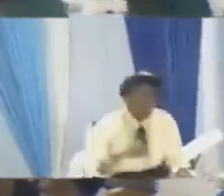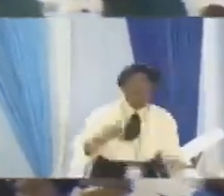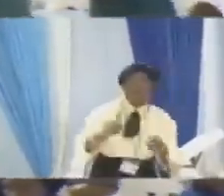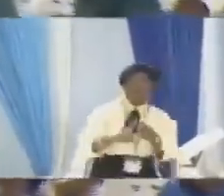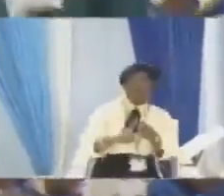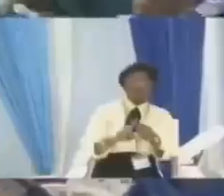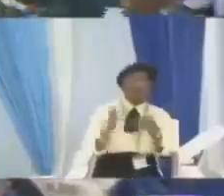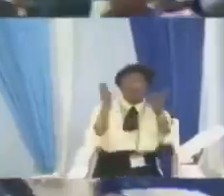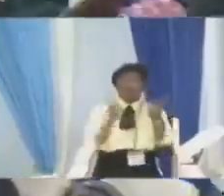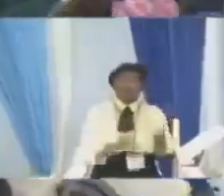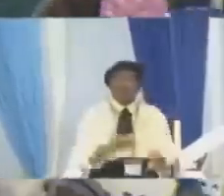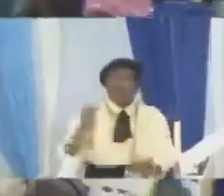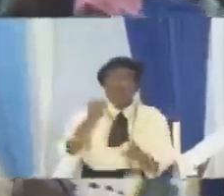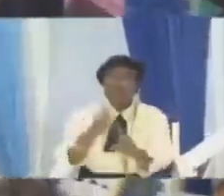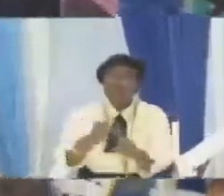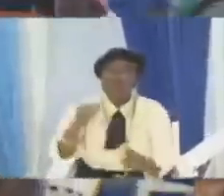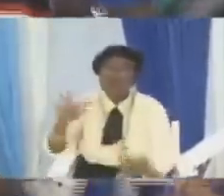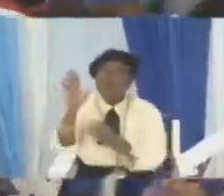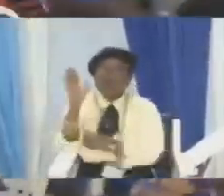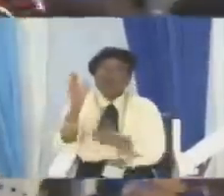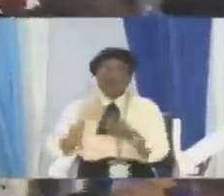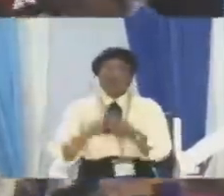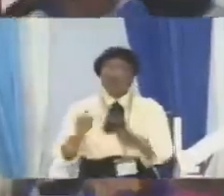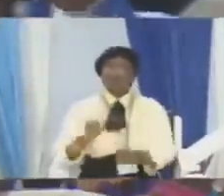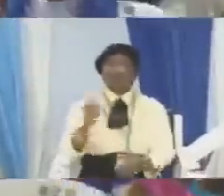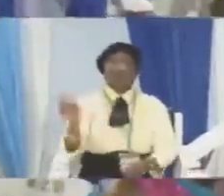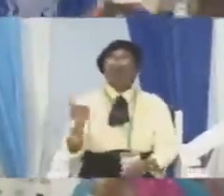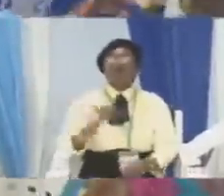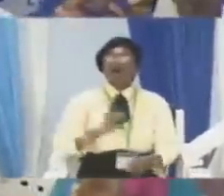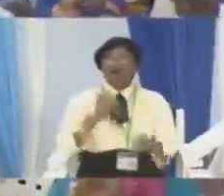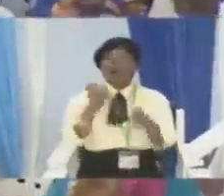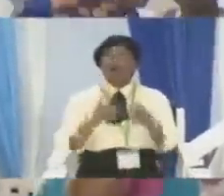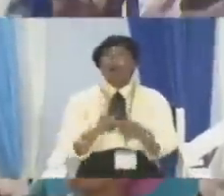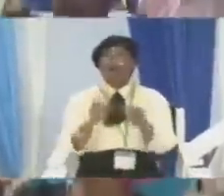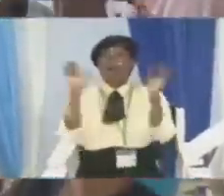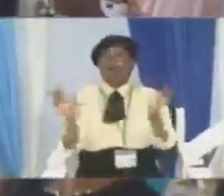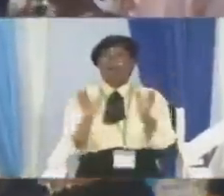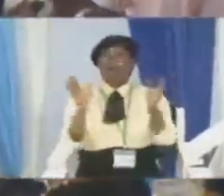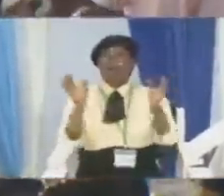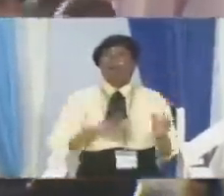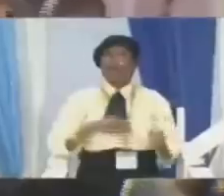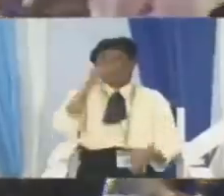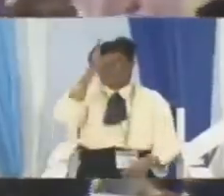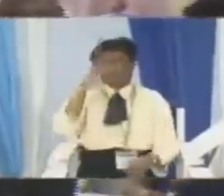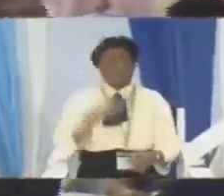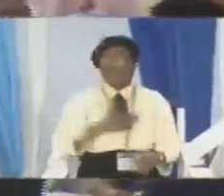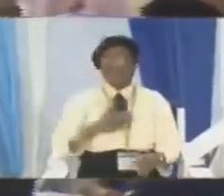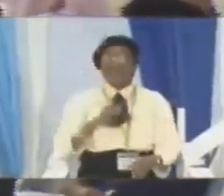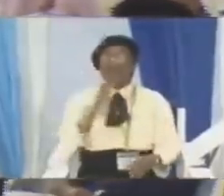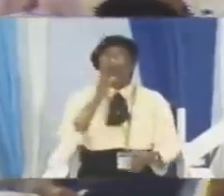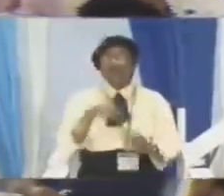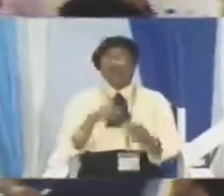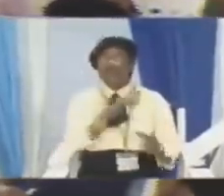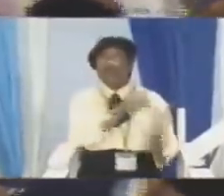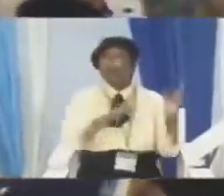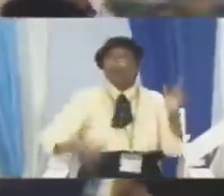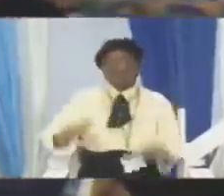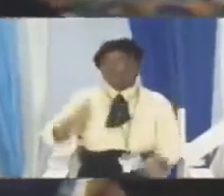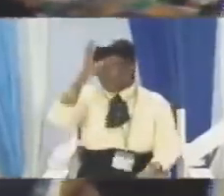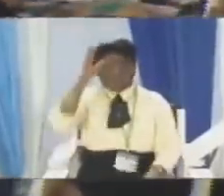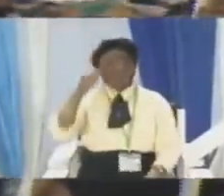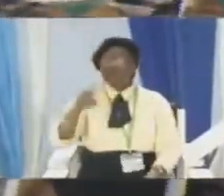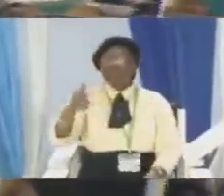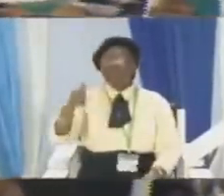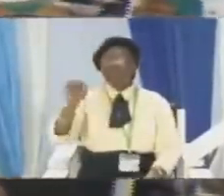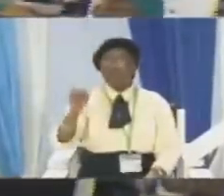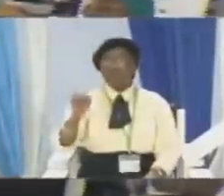word of the Lord to you. And I want to celebrate my father and my mother in the Lord, Daddy and Mommy Gio. Thank you very